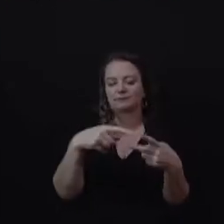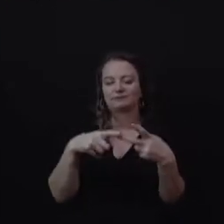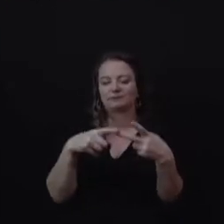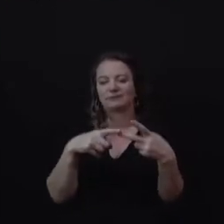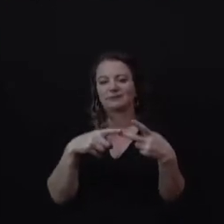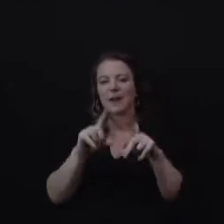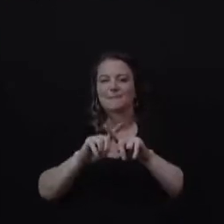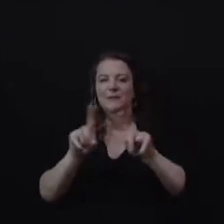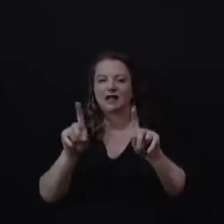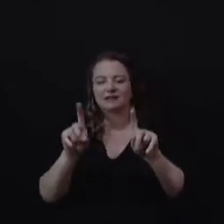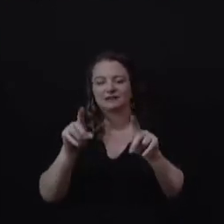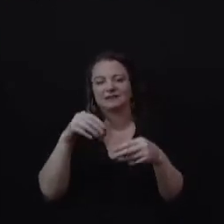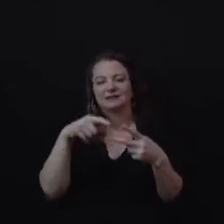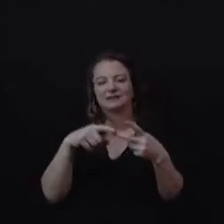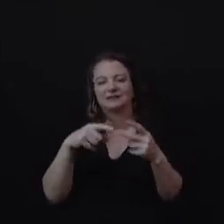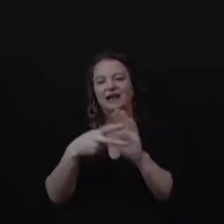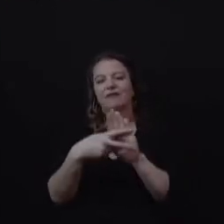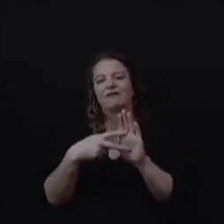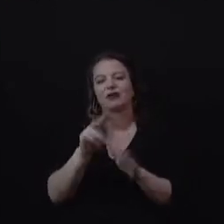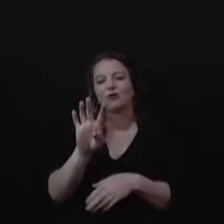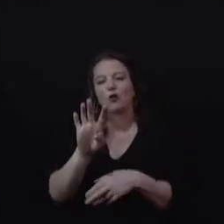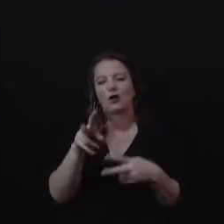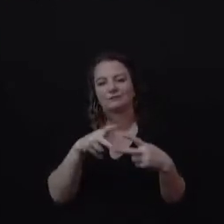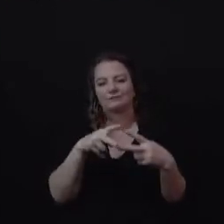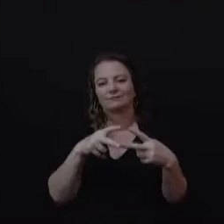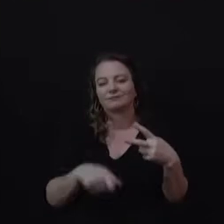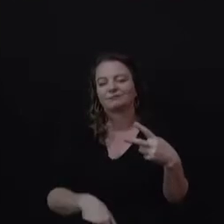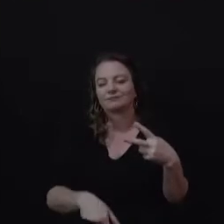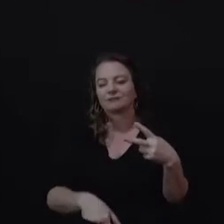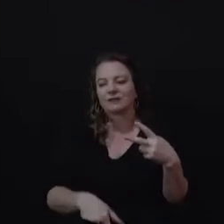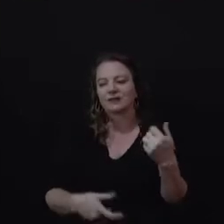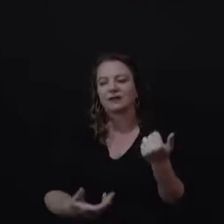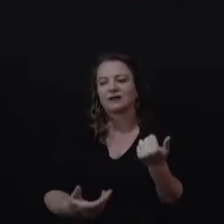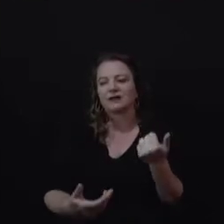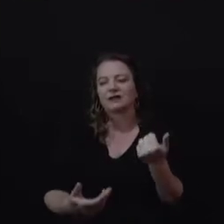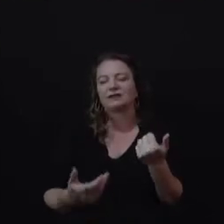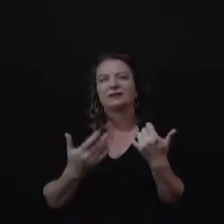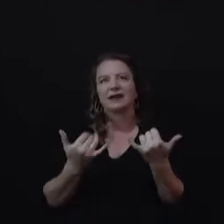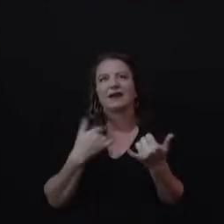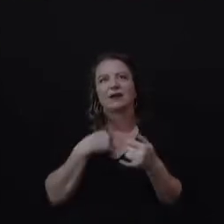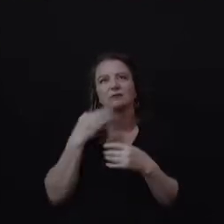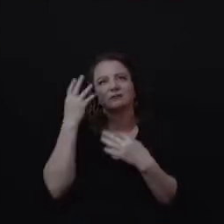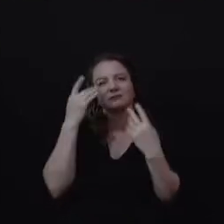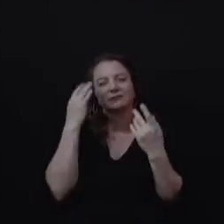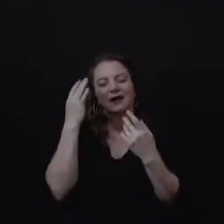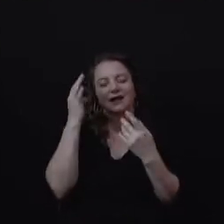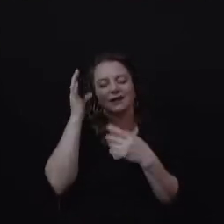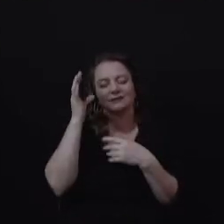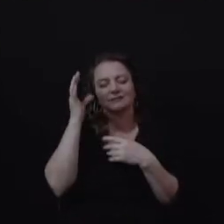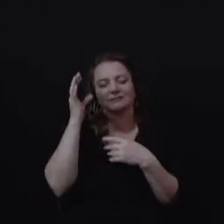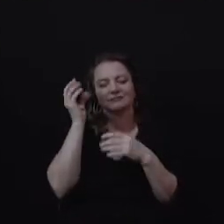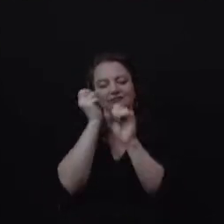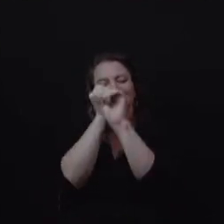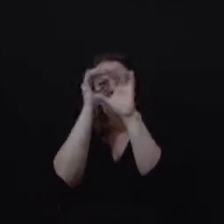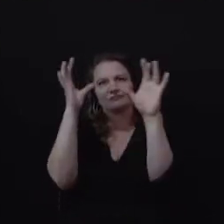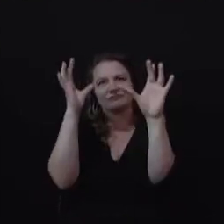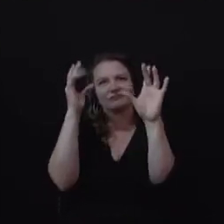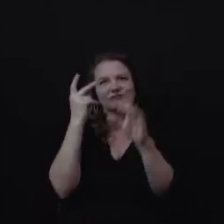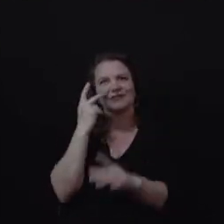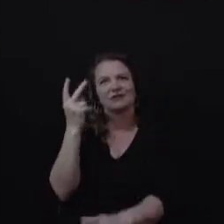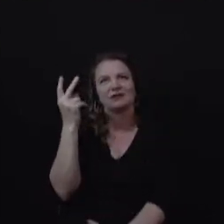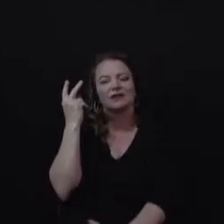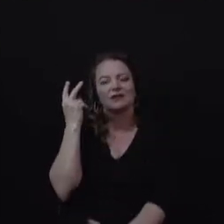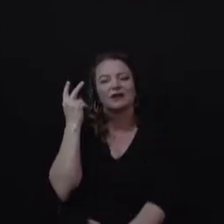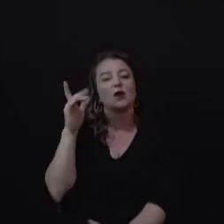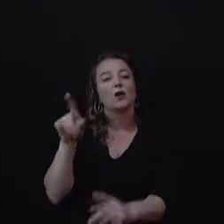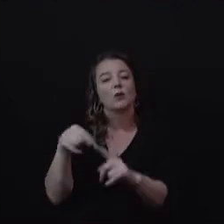conjunction "but" in verse 4. Now, that brought back memories as I was preparing this sermon today, because growing up